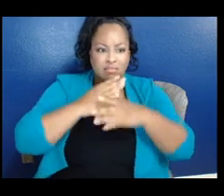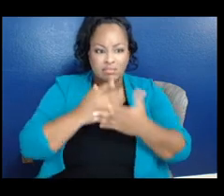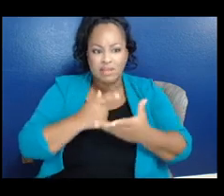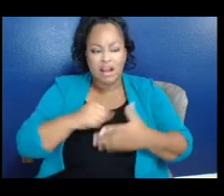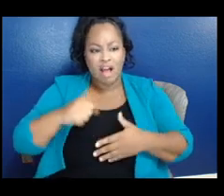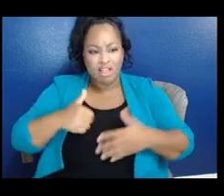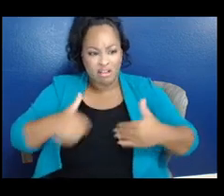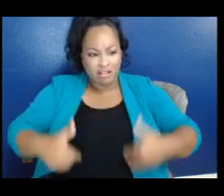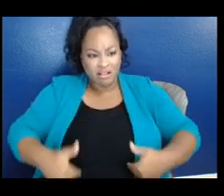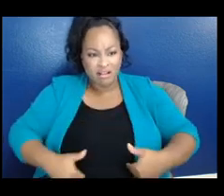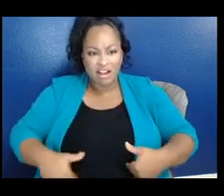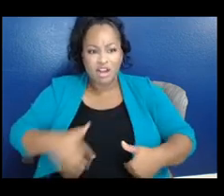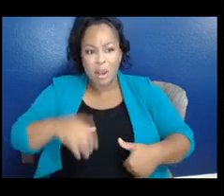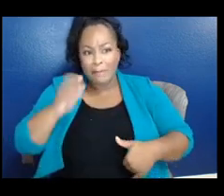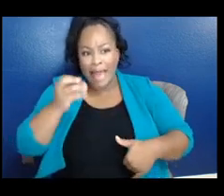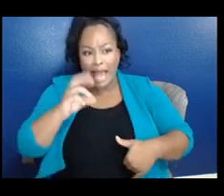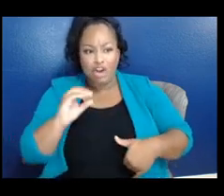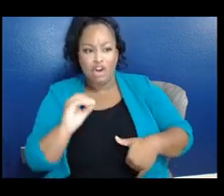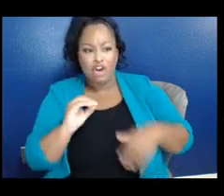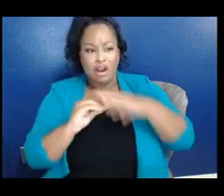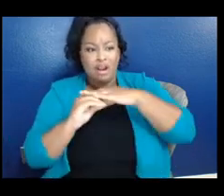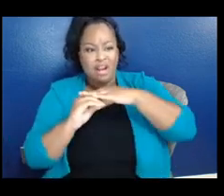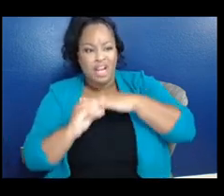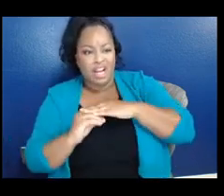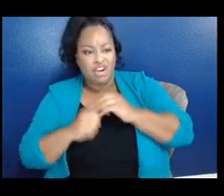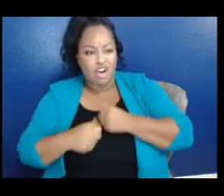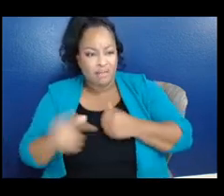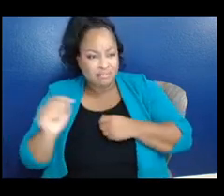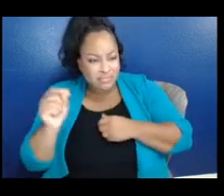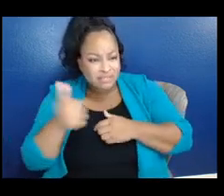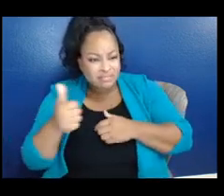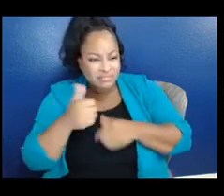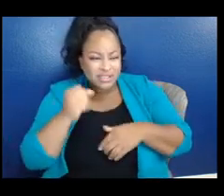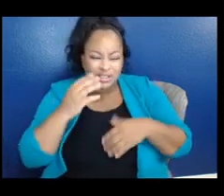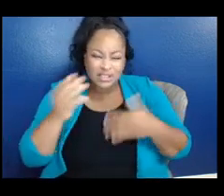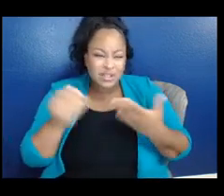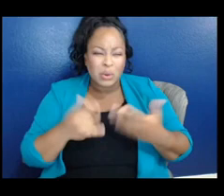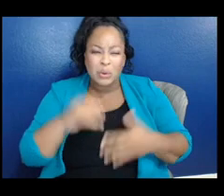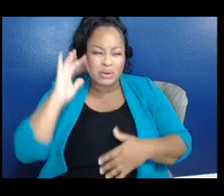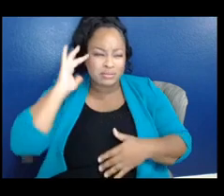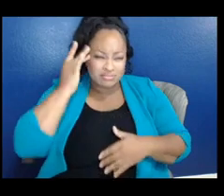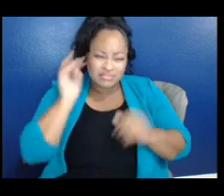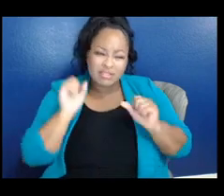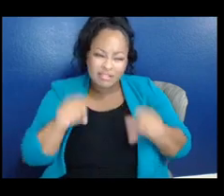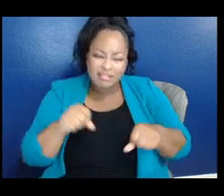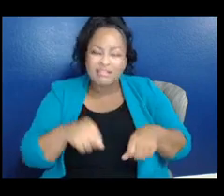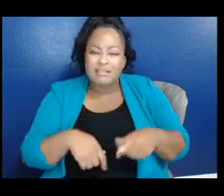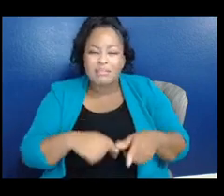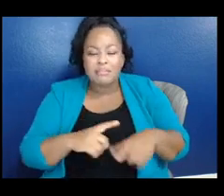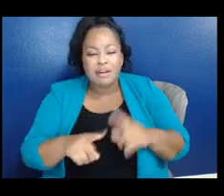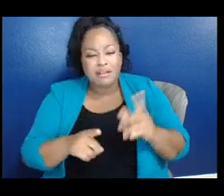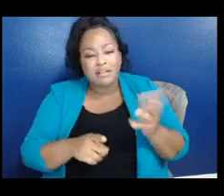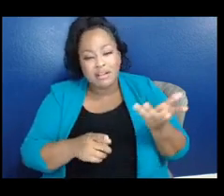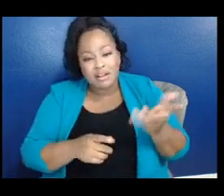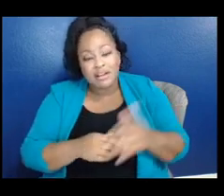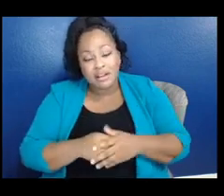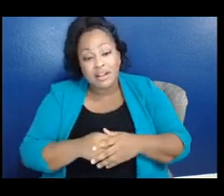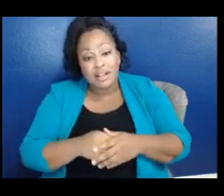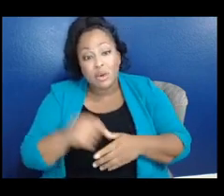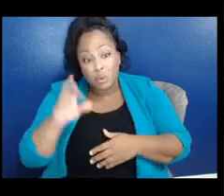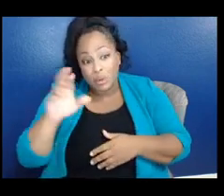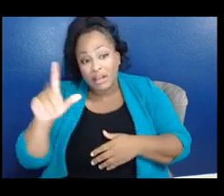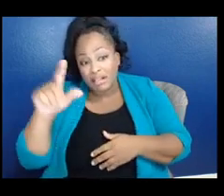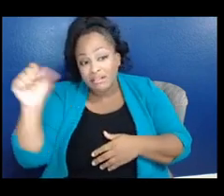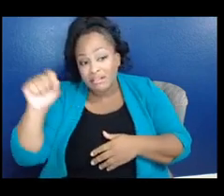organs. You know, they can sit on top of your bladder. And so they're more than a nuisance, but they are